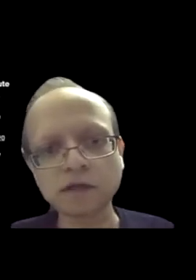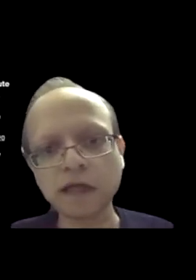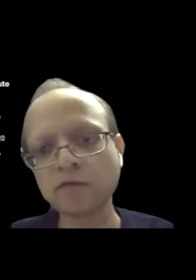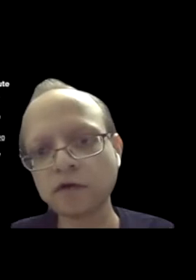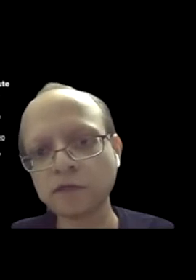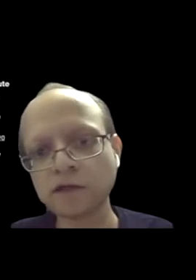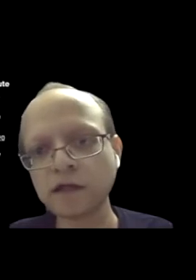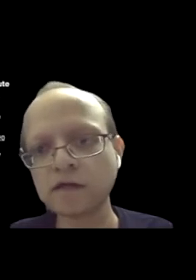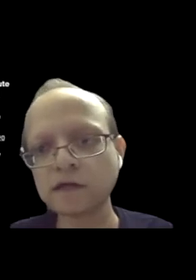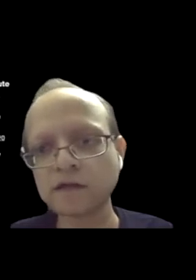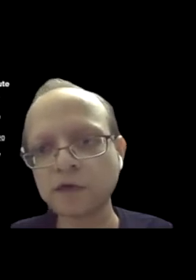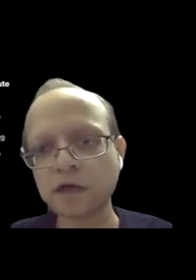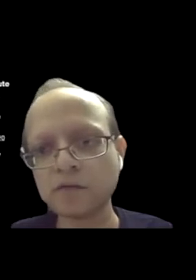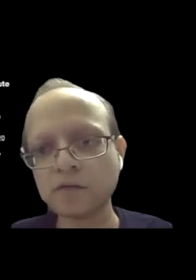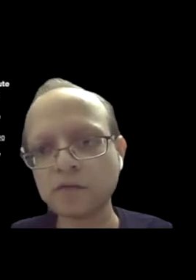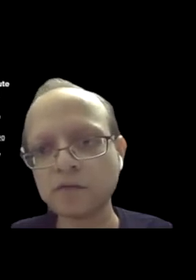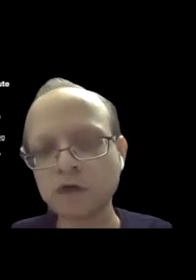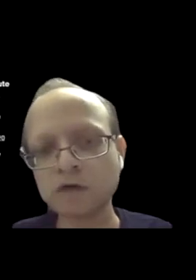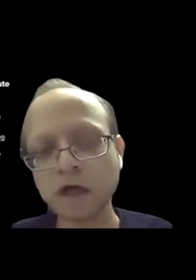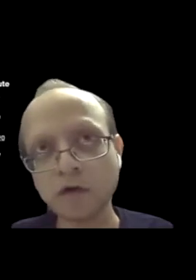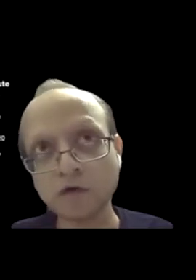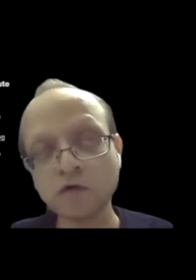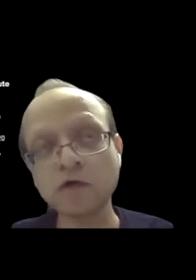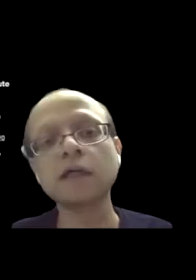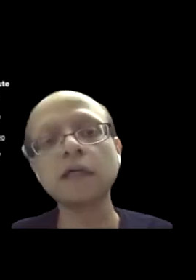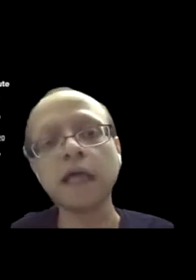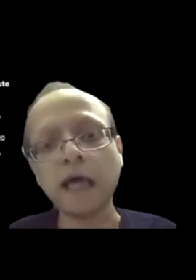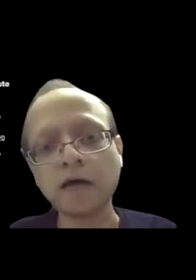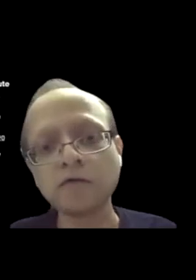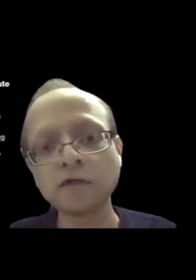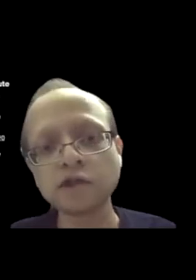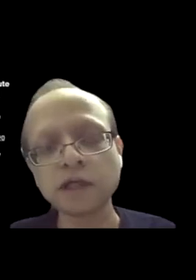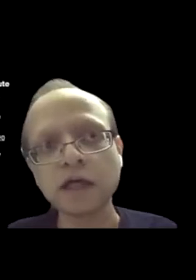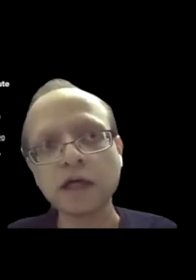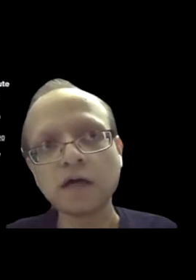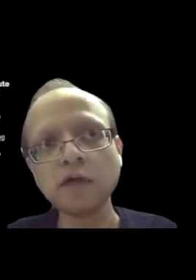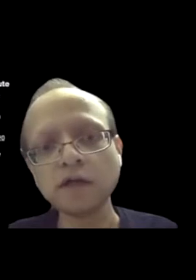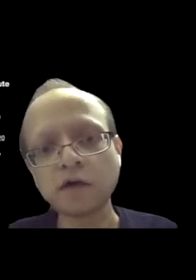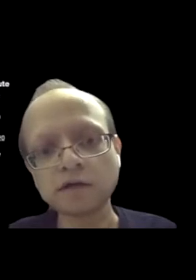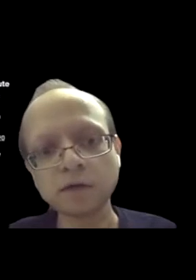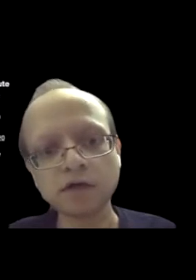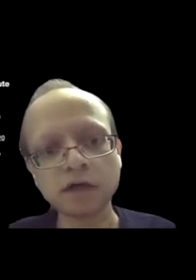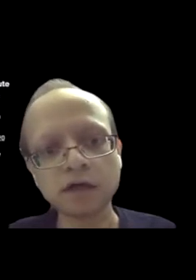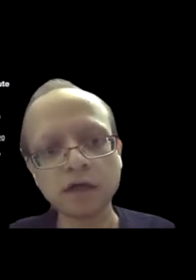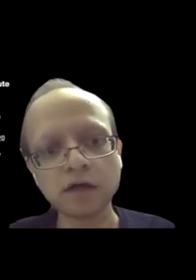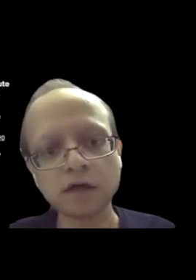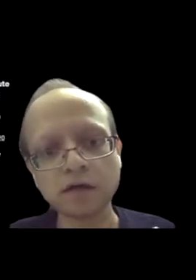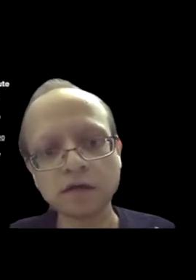is called The Library of Missing Datasets by Mimi Onuoha, which really talks